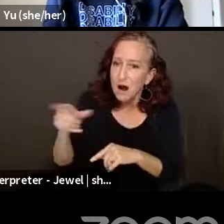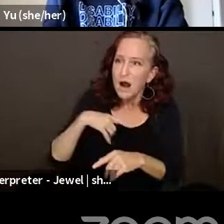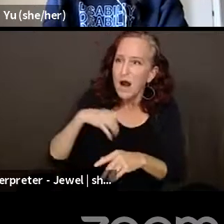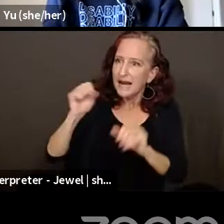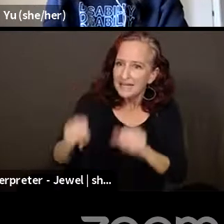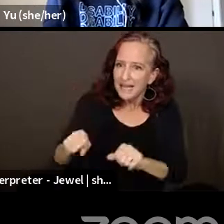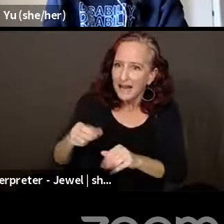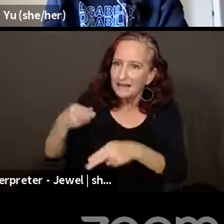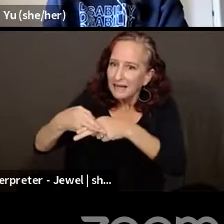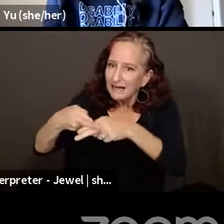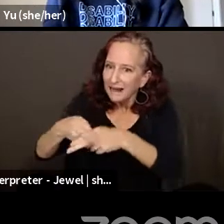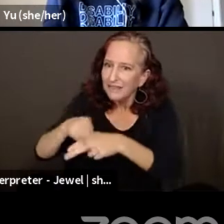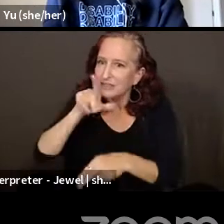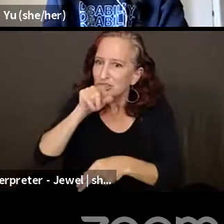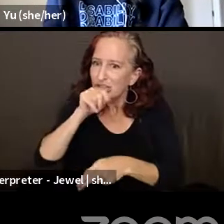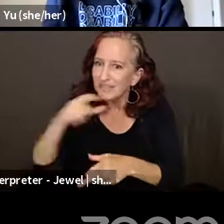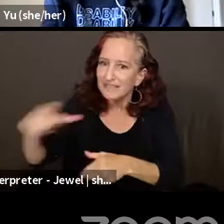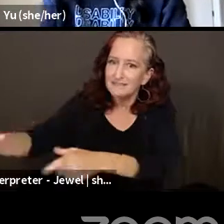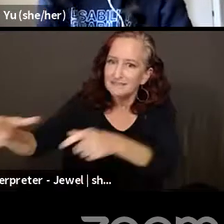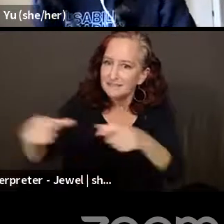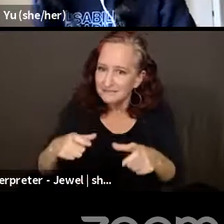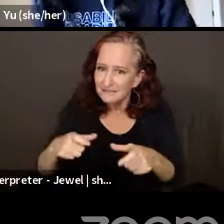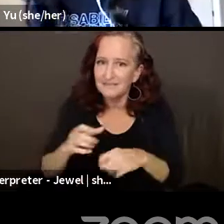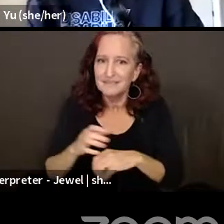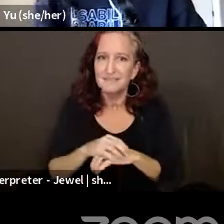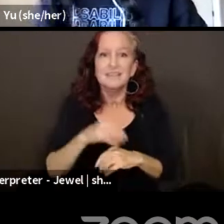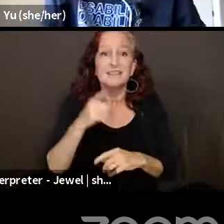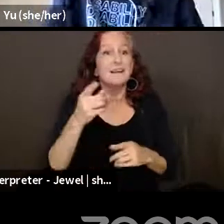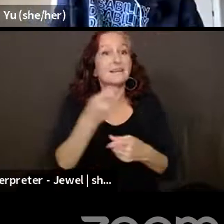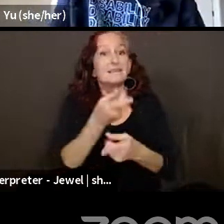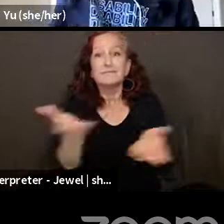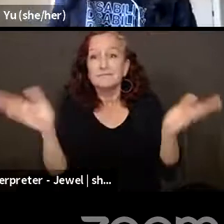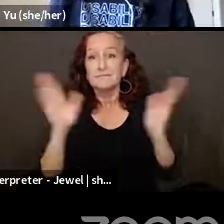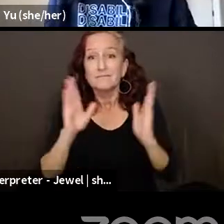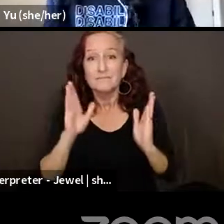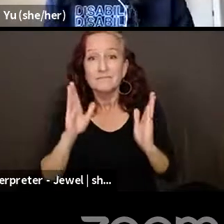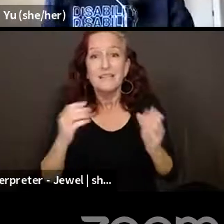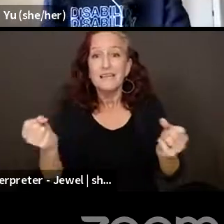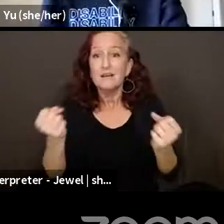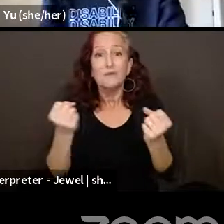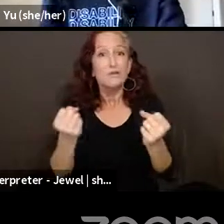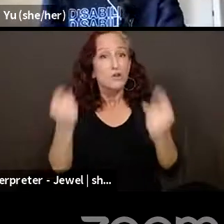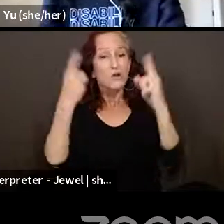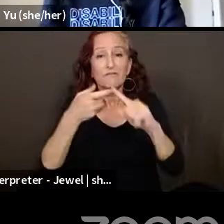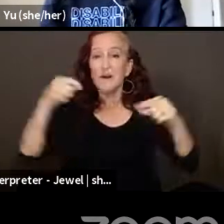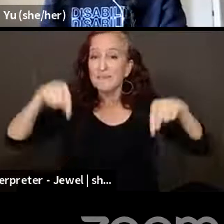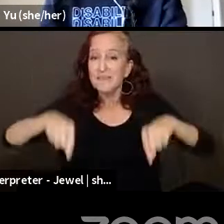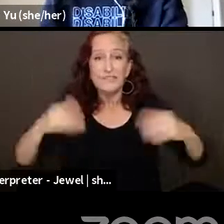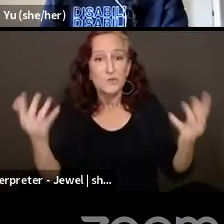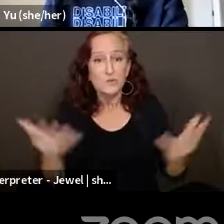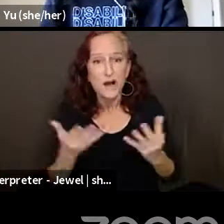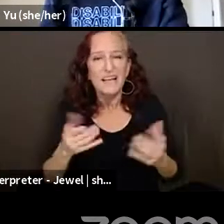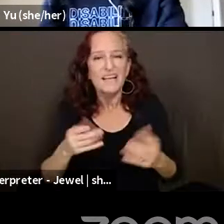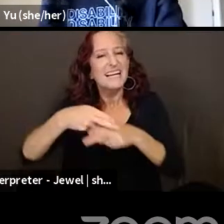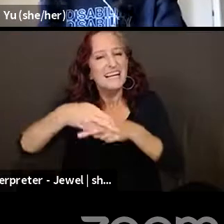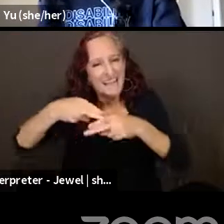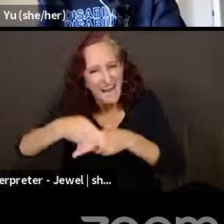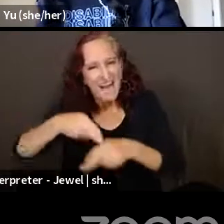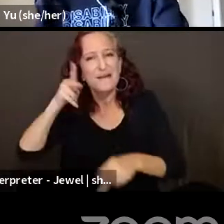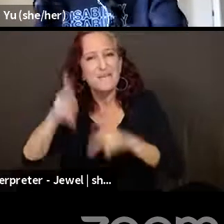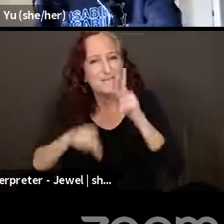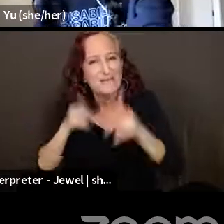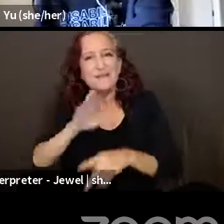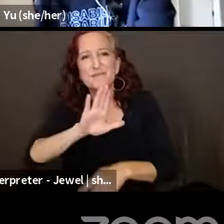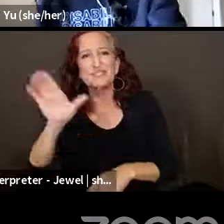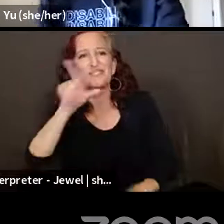Going forward, let the takeaway, everyone, be after today, cut other people's chicken. Okay, that's the soundbite of this launch party.